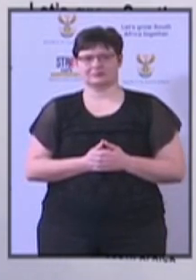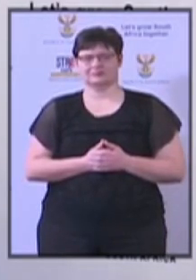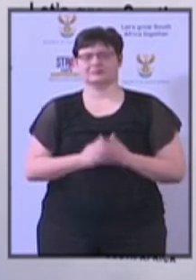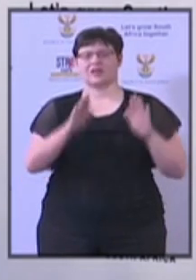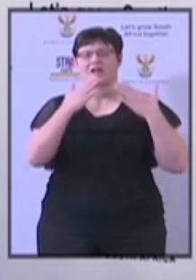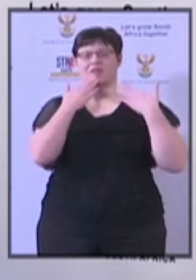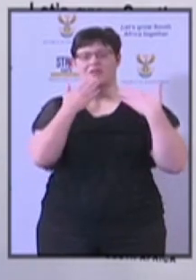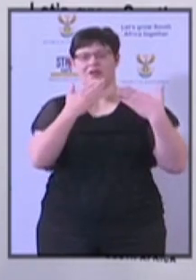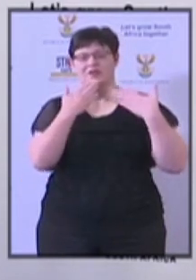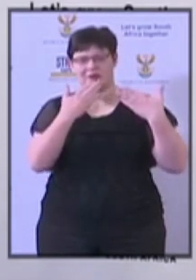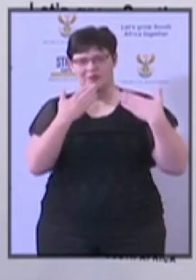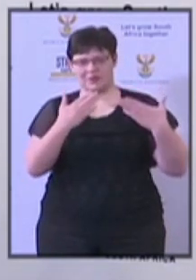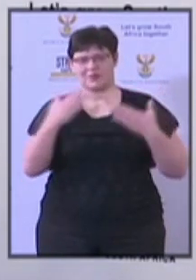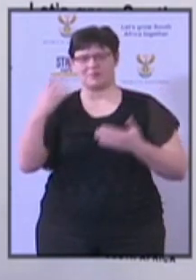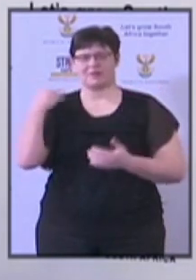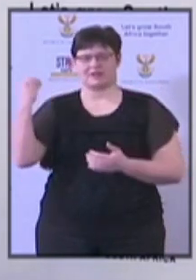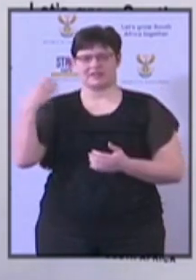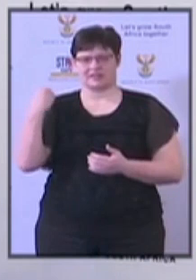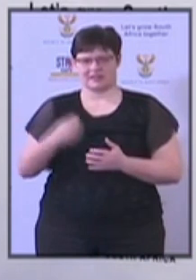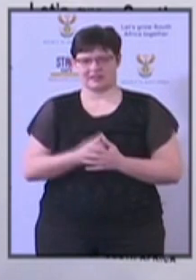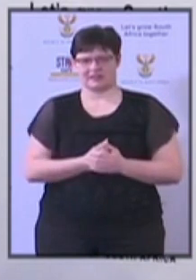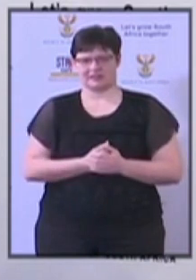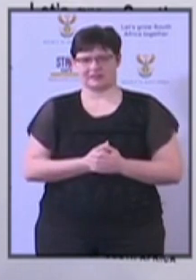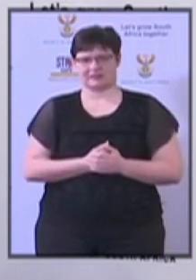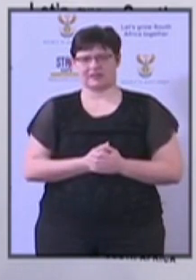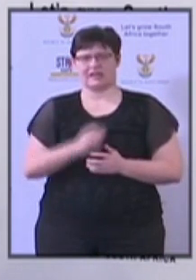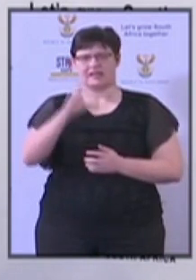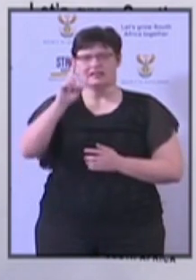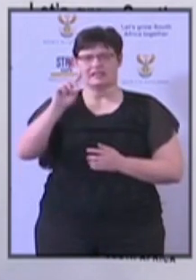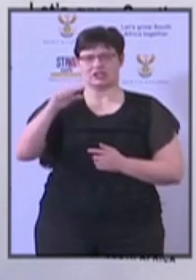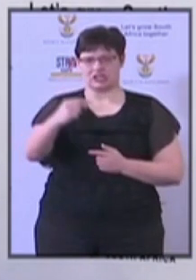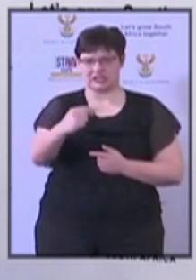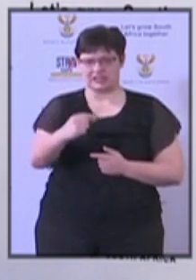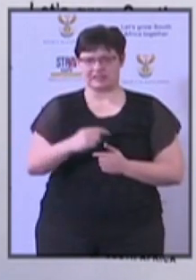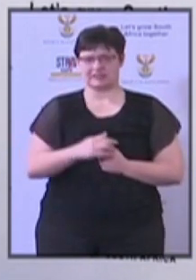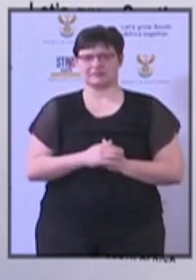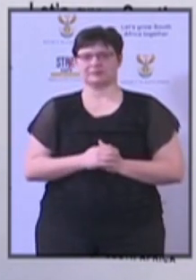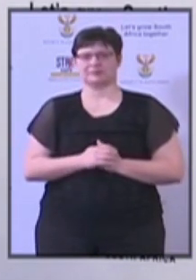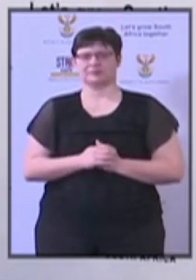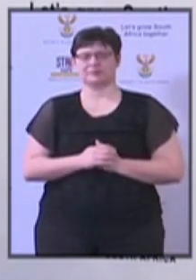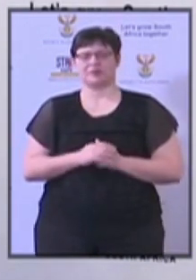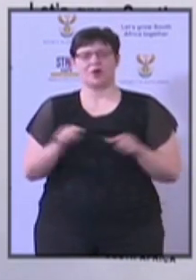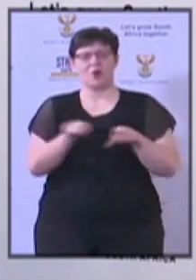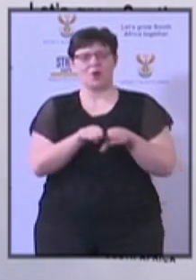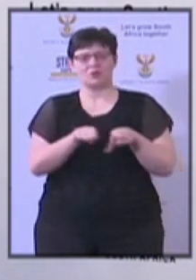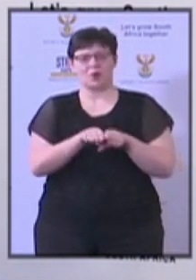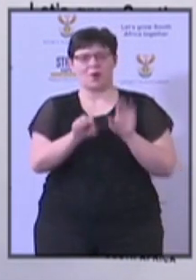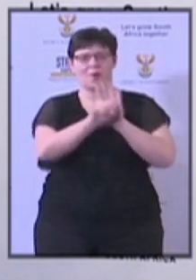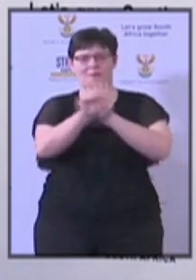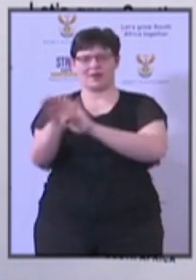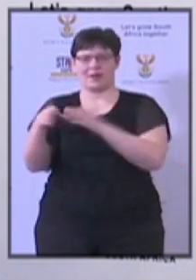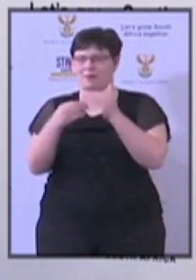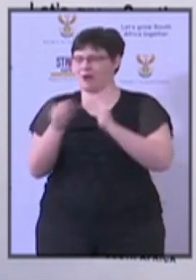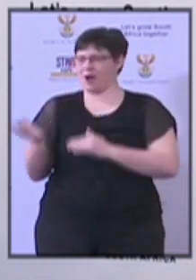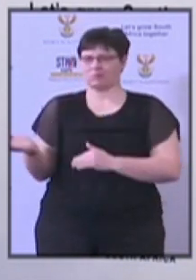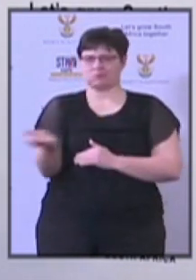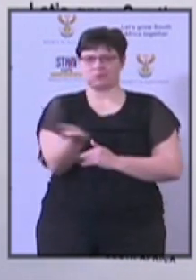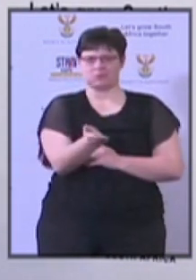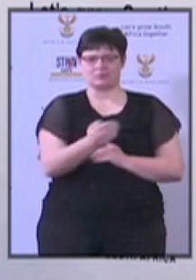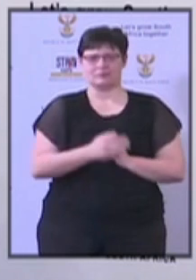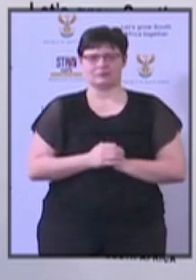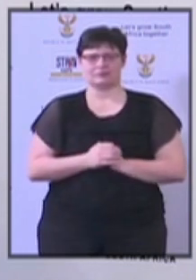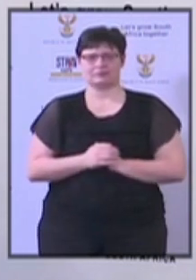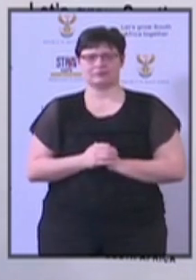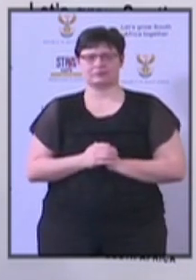Thank you very much, Minister, Director General, and members of the media. As the Minister